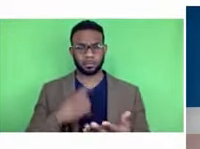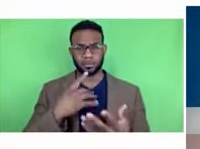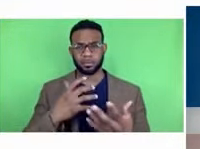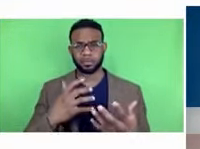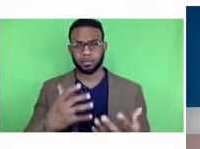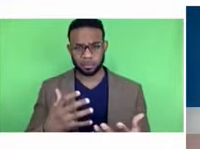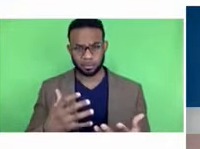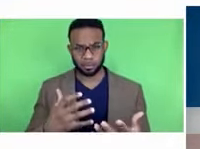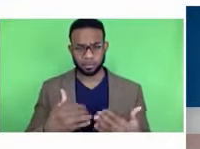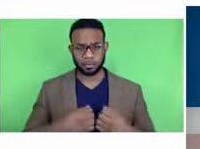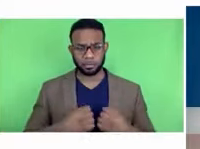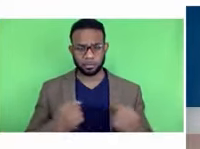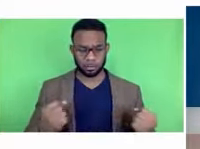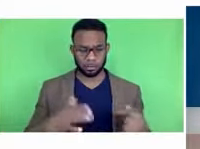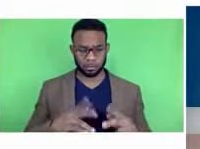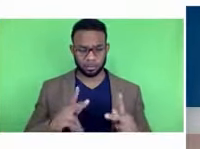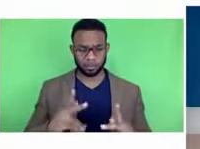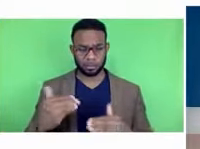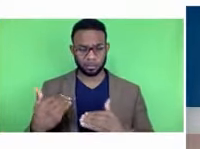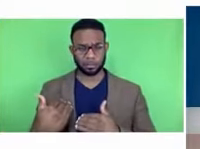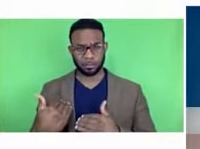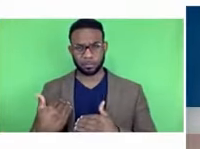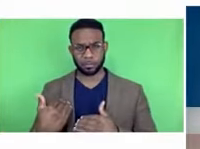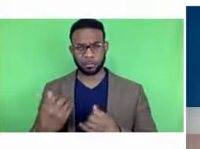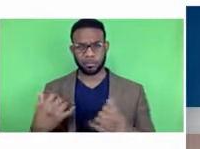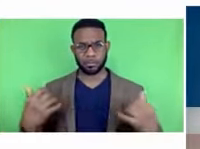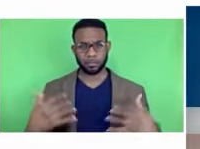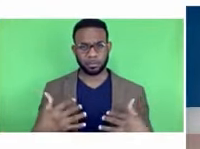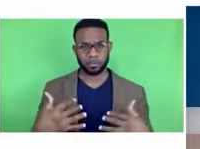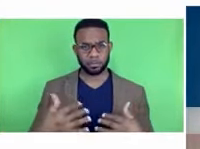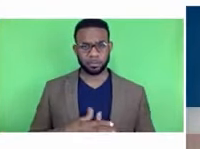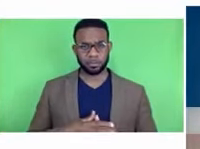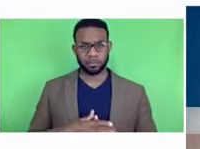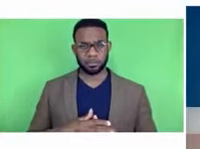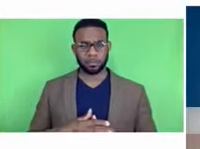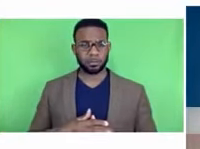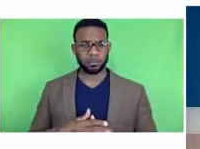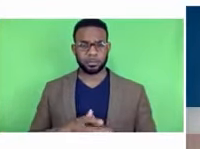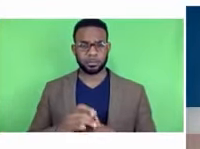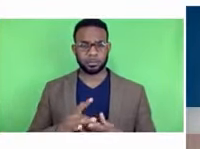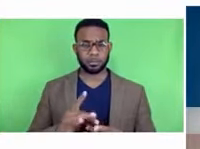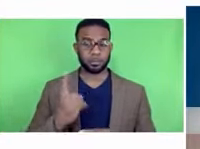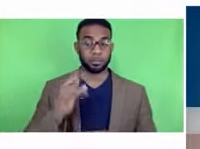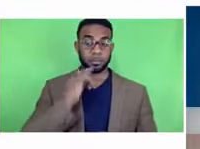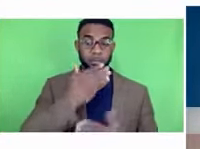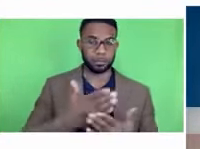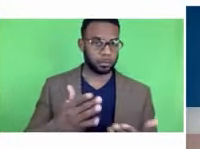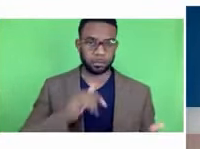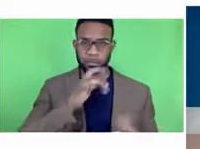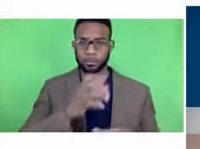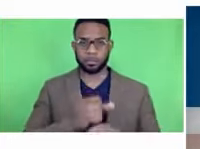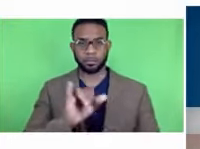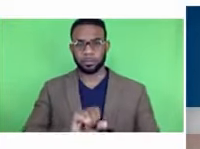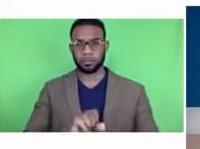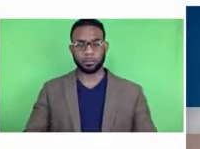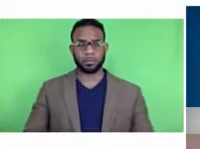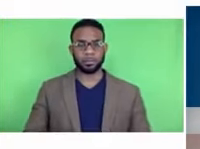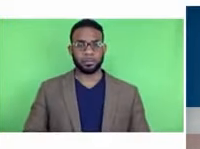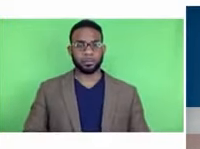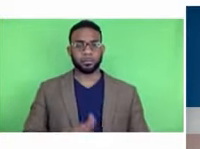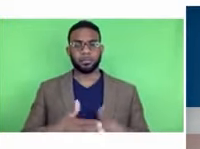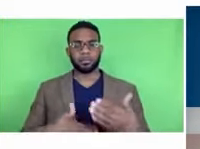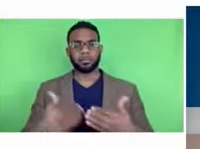it's a lot of vulnerability on a person's part and a lot of fear, you know, that you say the one wrong thing and you're just not going to get that job. And so the